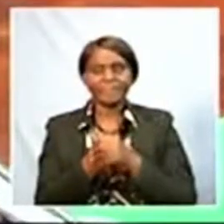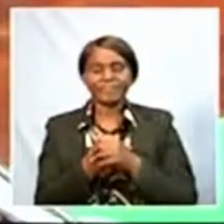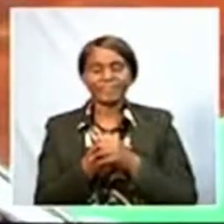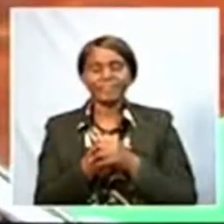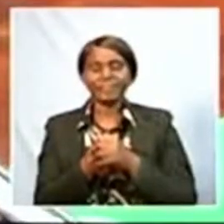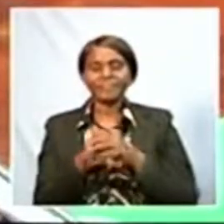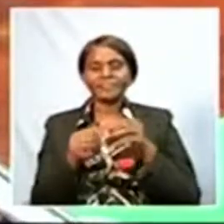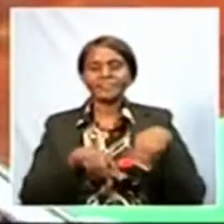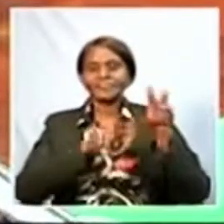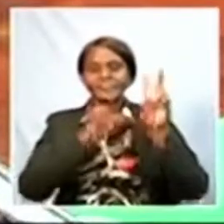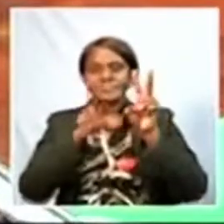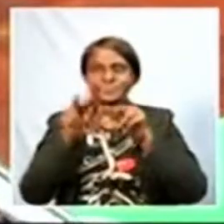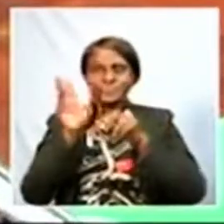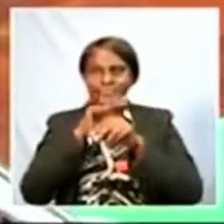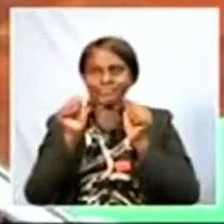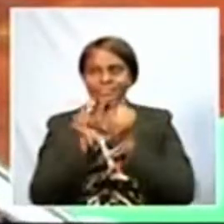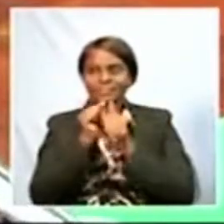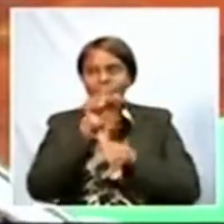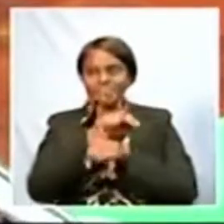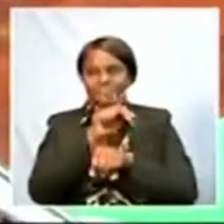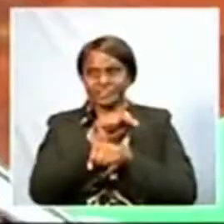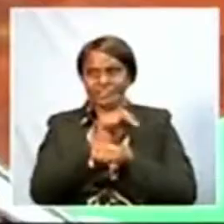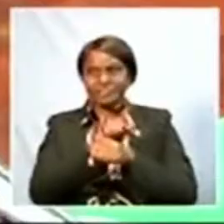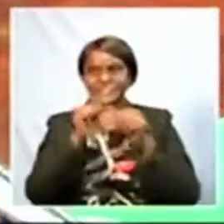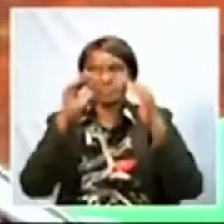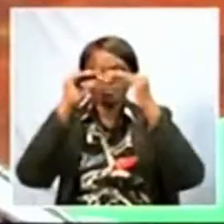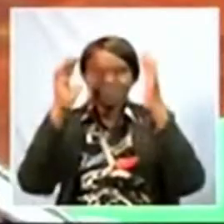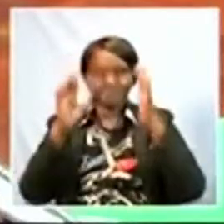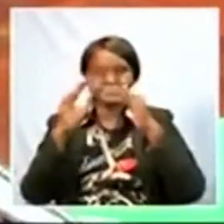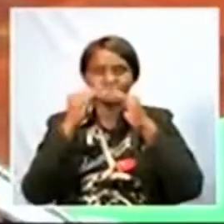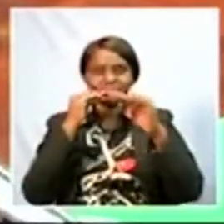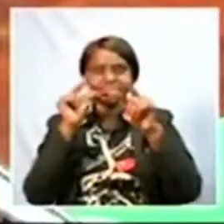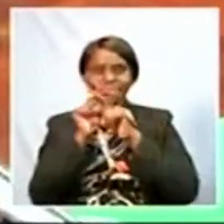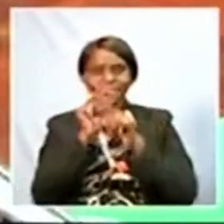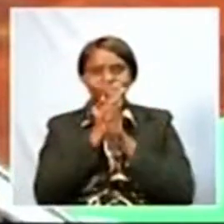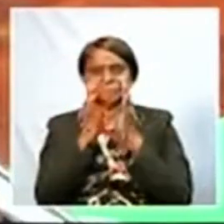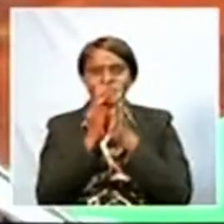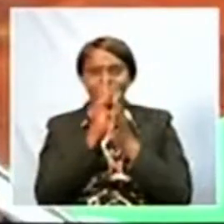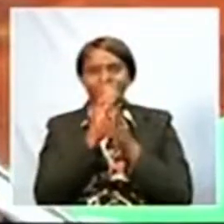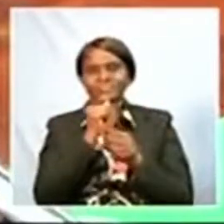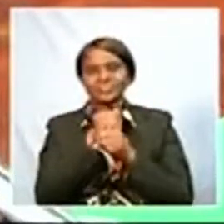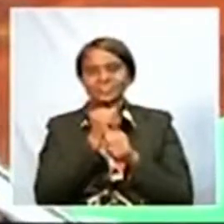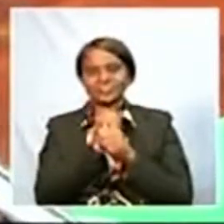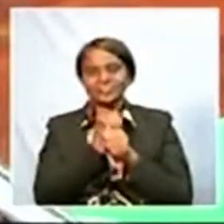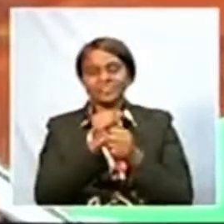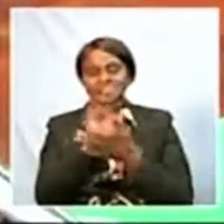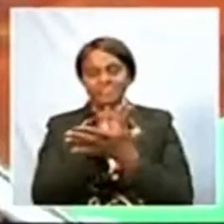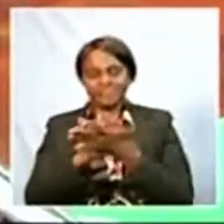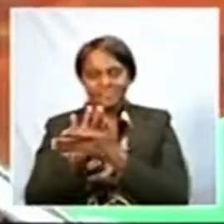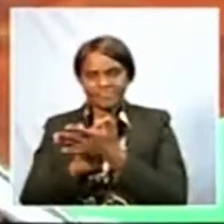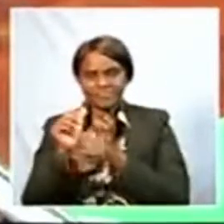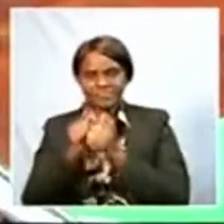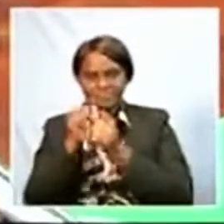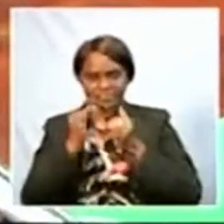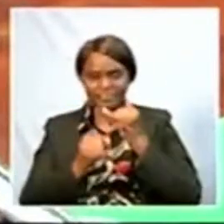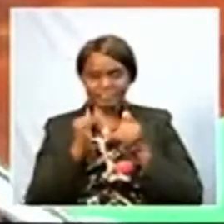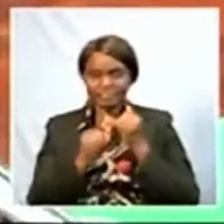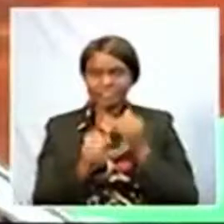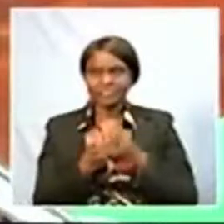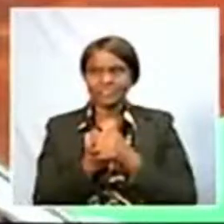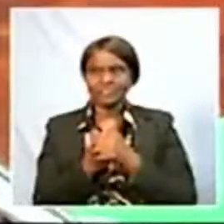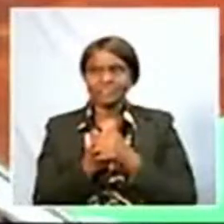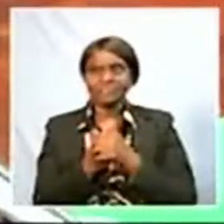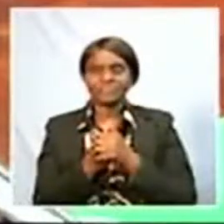conducting supervision and the project is at roof level and the contractor is doing the plastering and the finishes. See